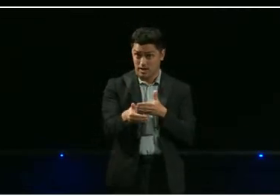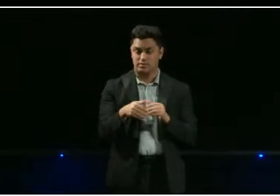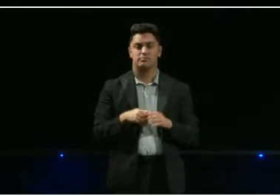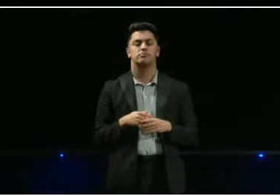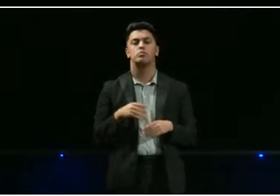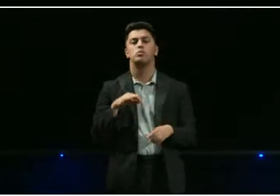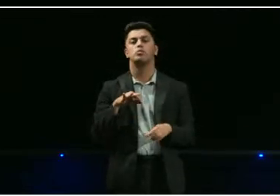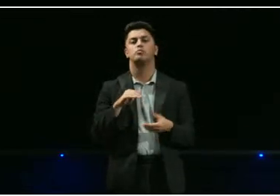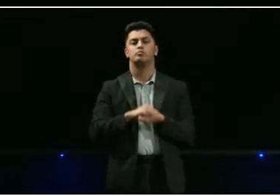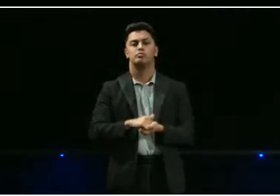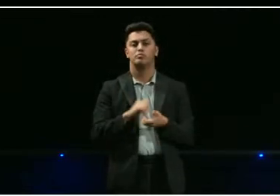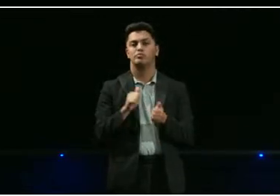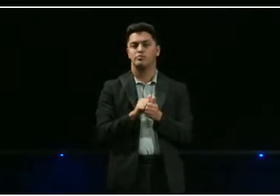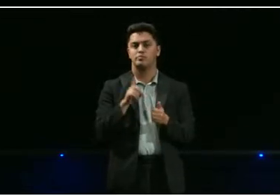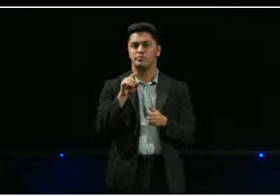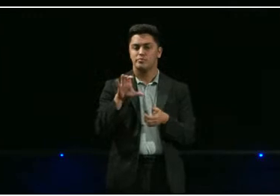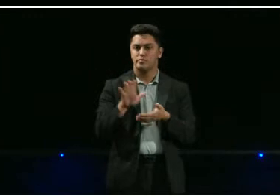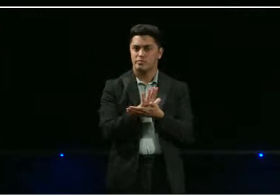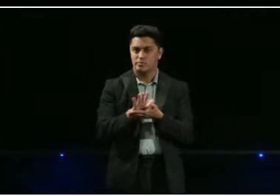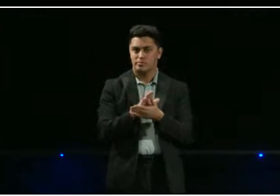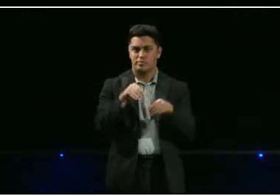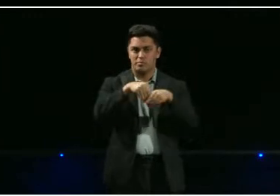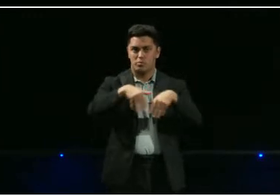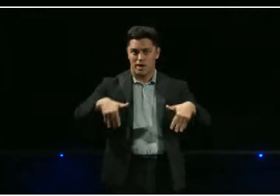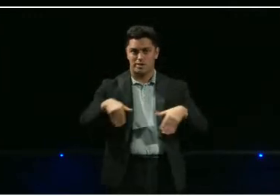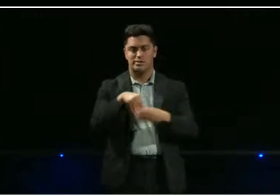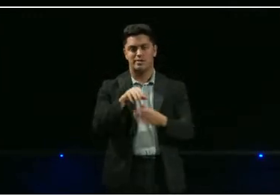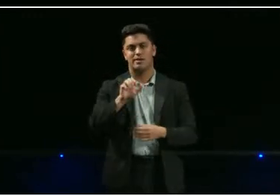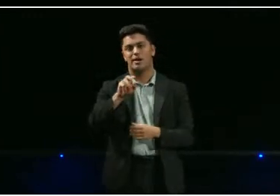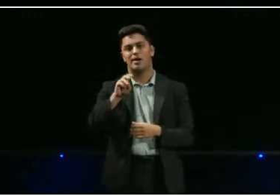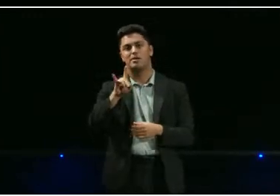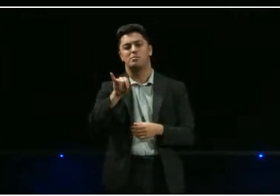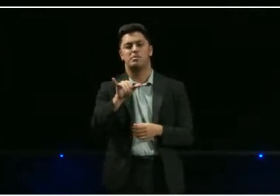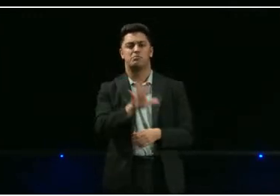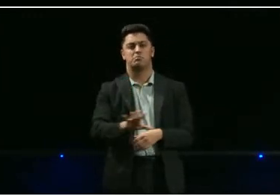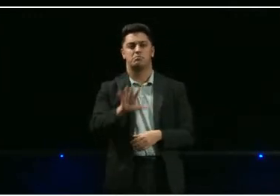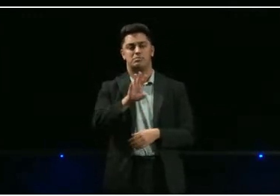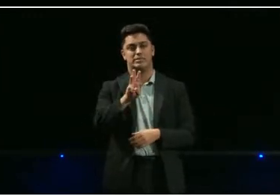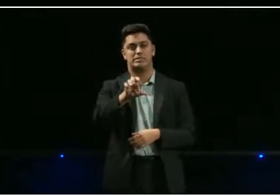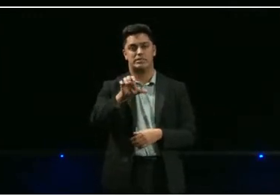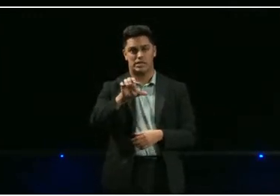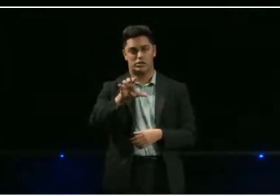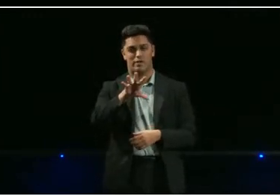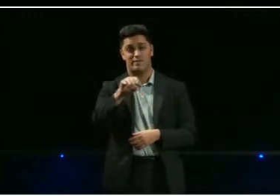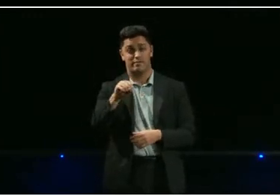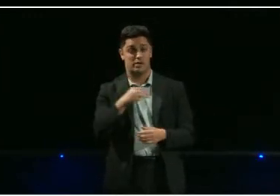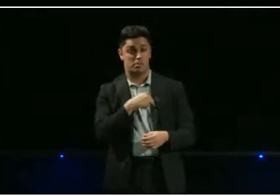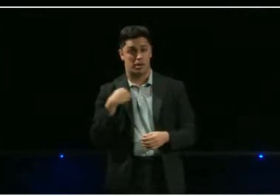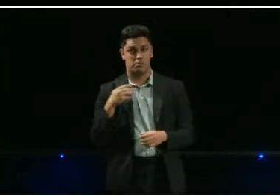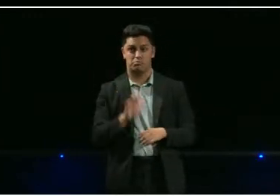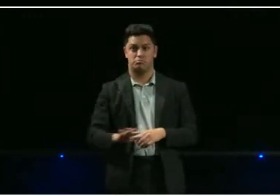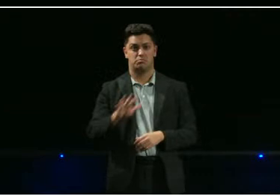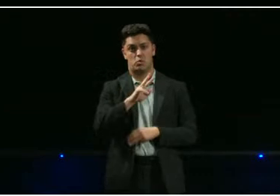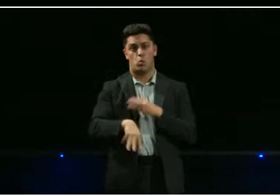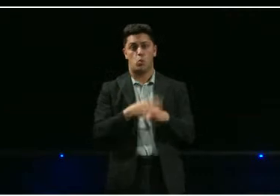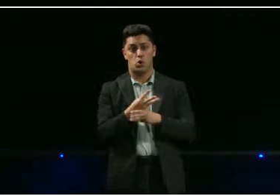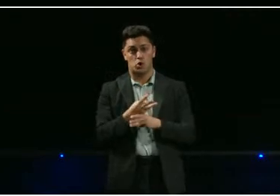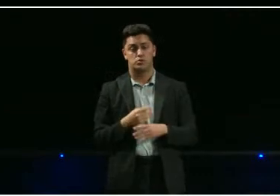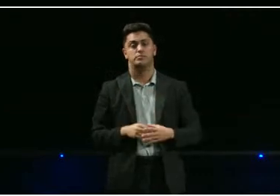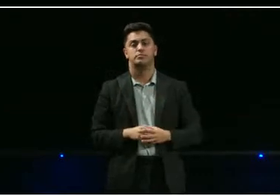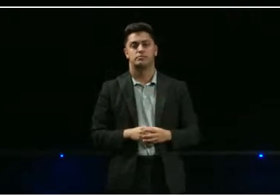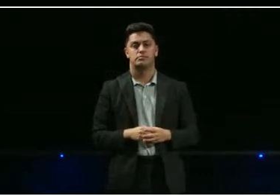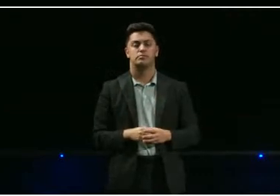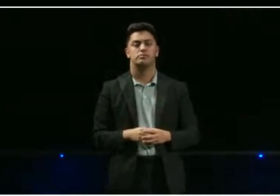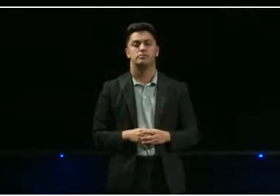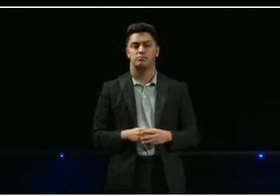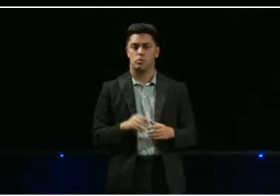work with the members of the documentary branch of the Academy. It's approximately 650 members worldwide that work